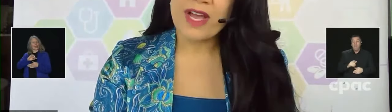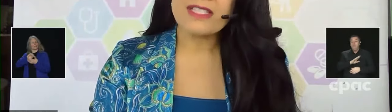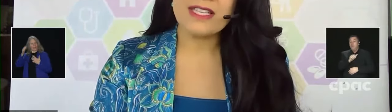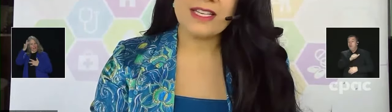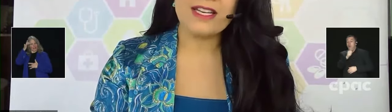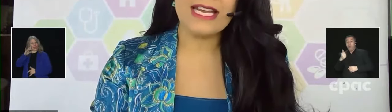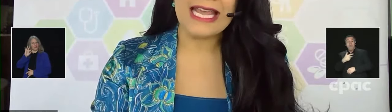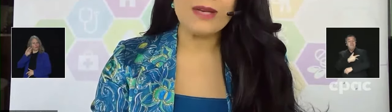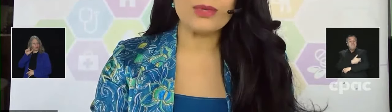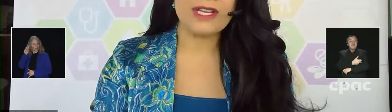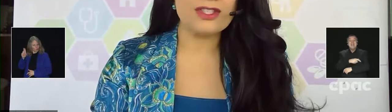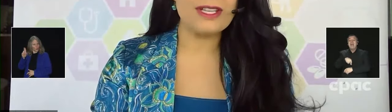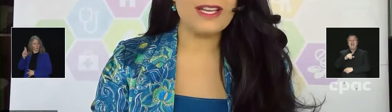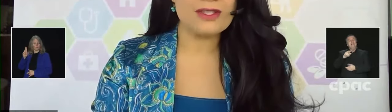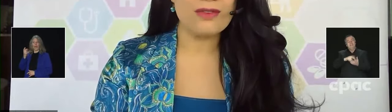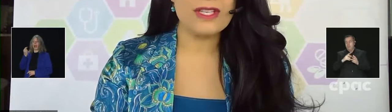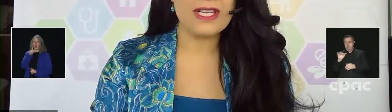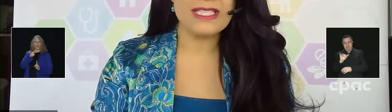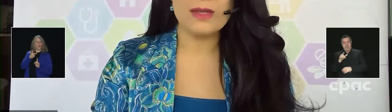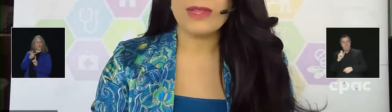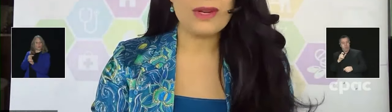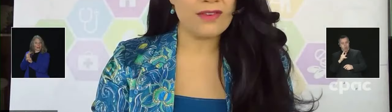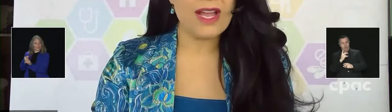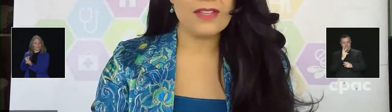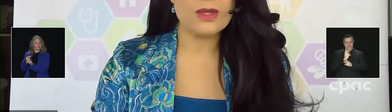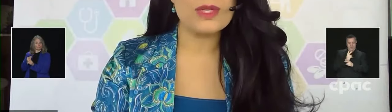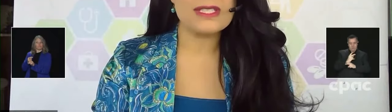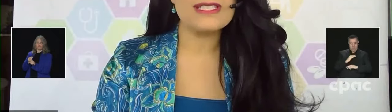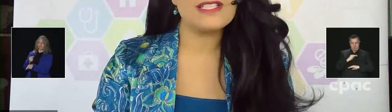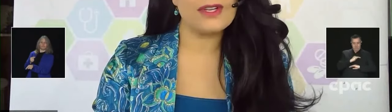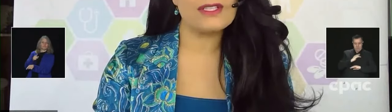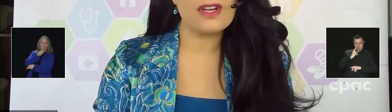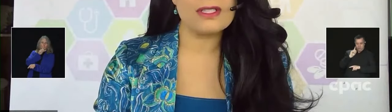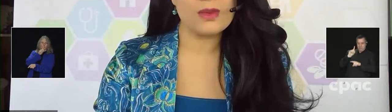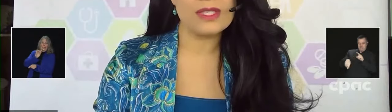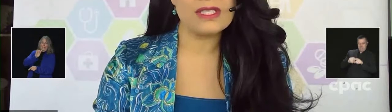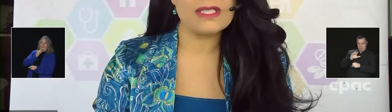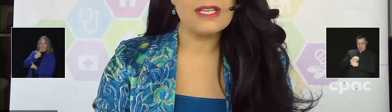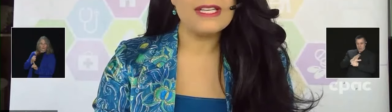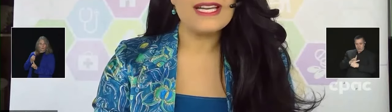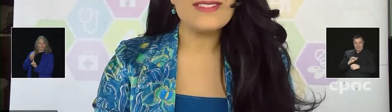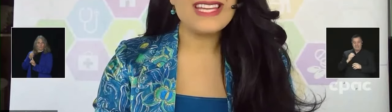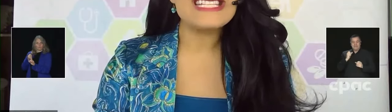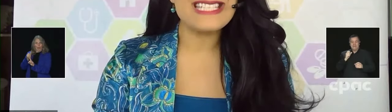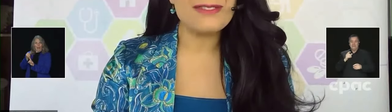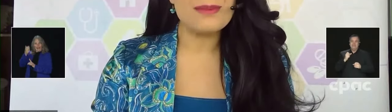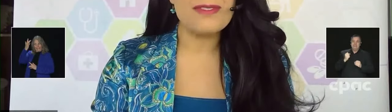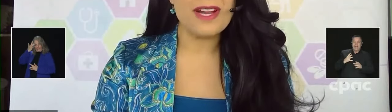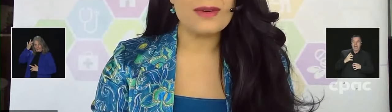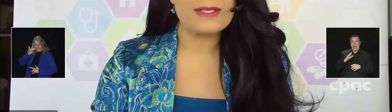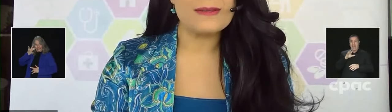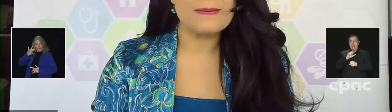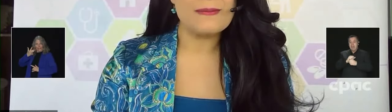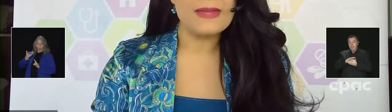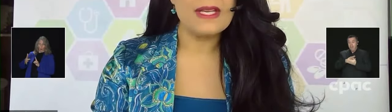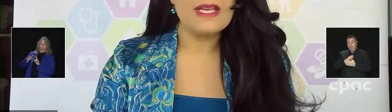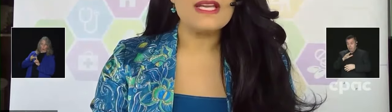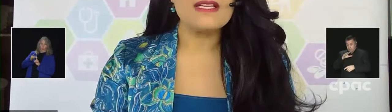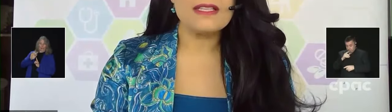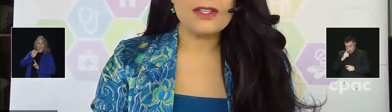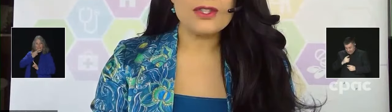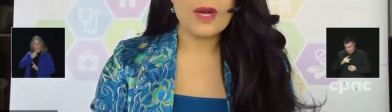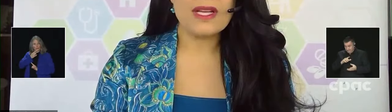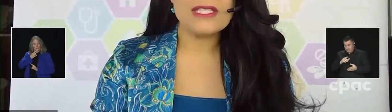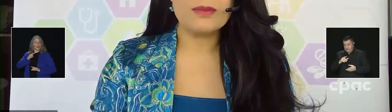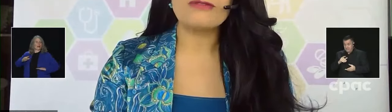people who are vaccinated gain protection against COVID-19 without ever having to risk the serious consequences of getting sick from the virus.